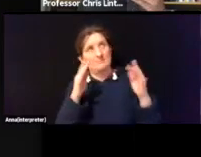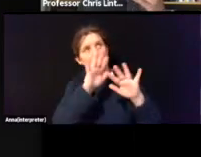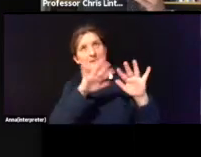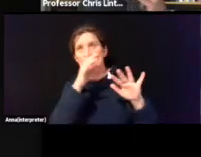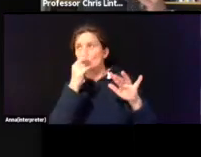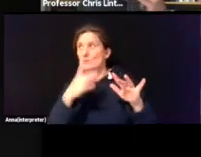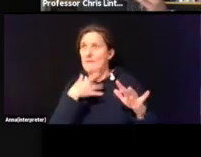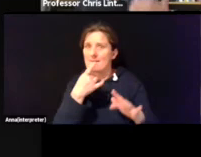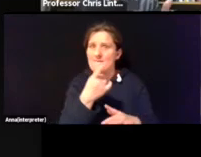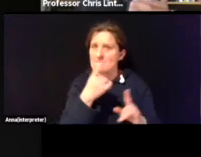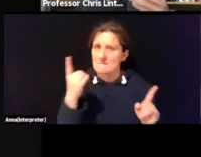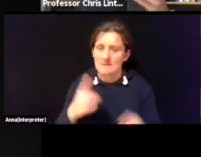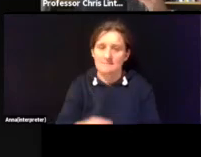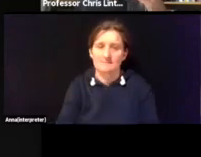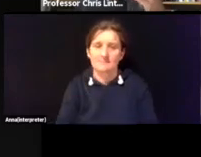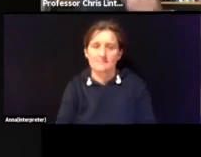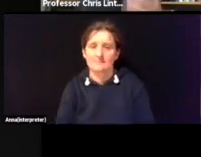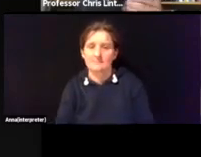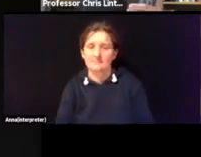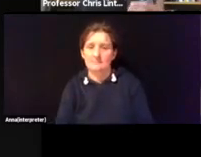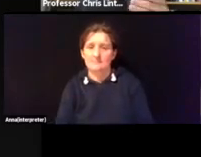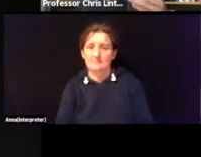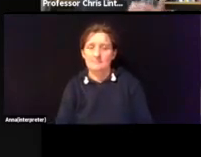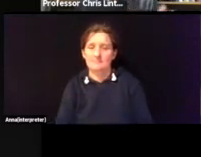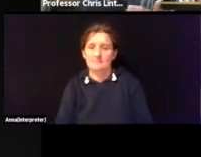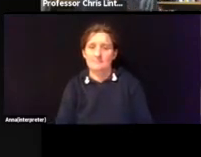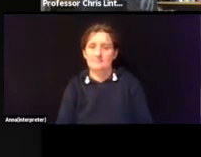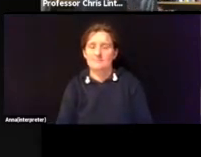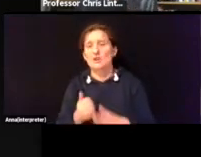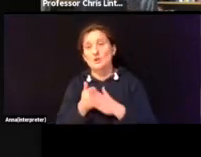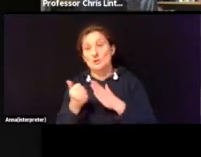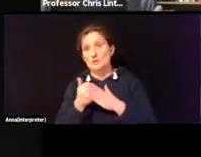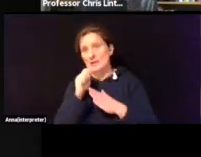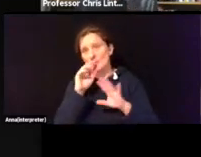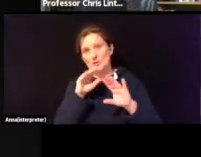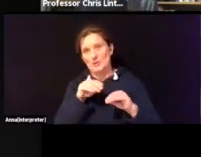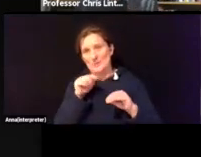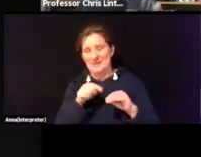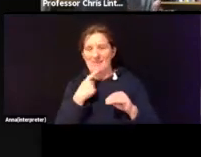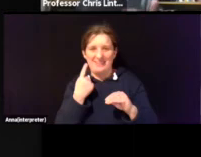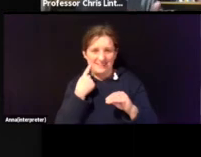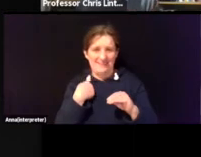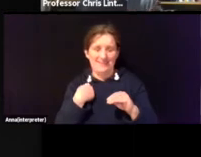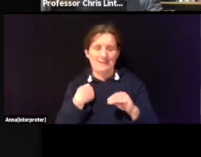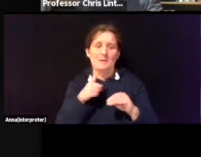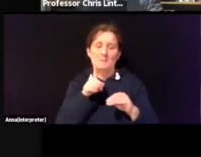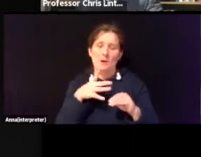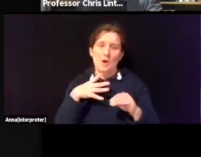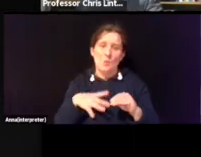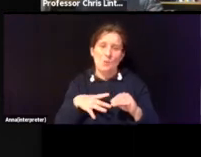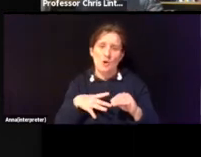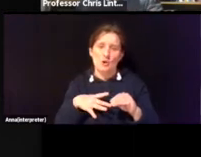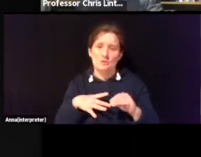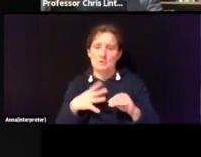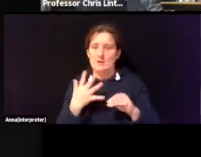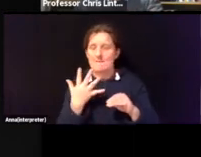tempting, and normally a normal version of this talk would end here, I think. But I want to just take